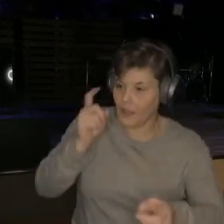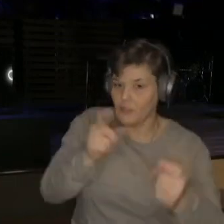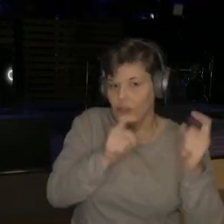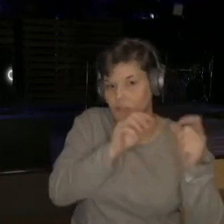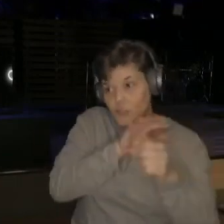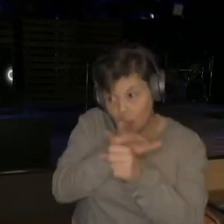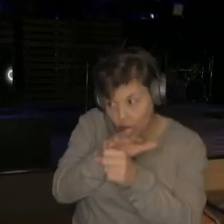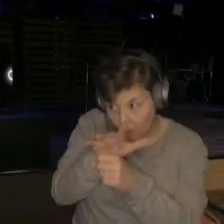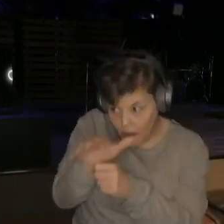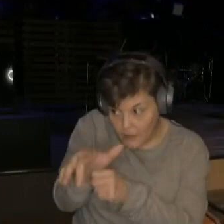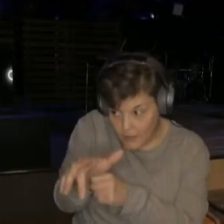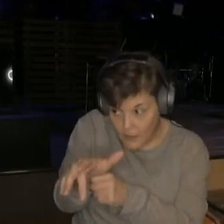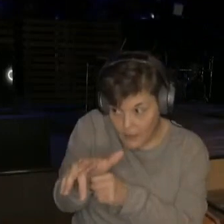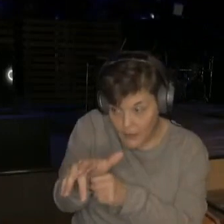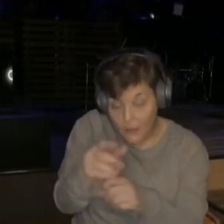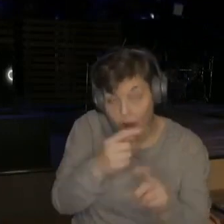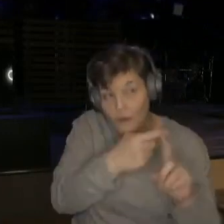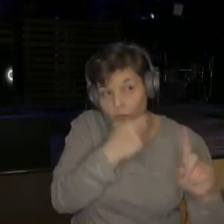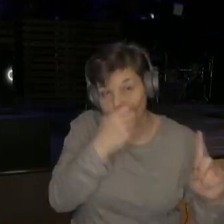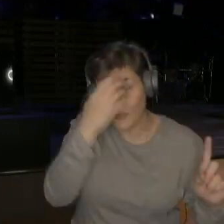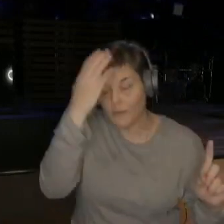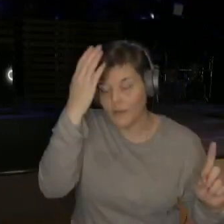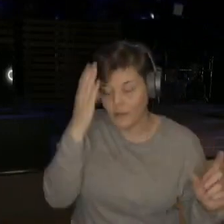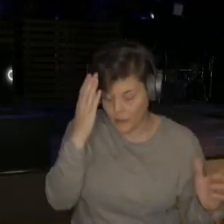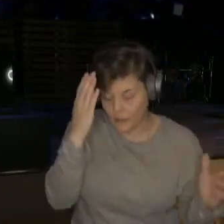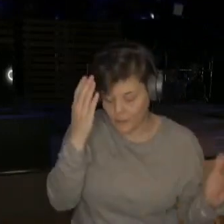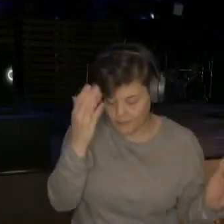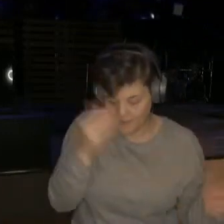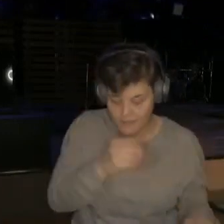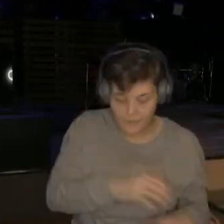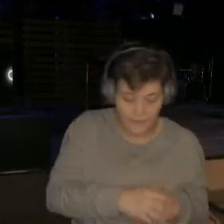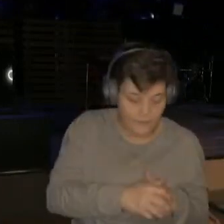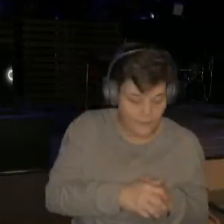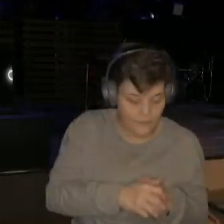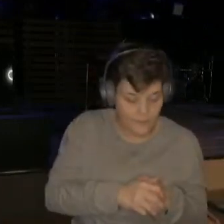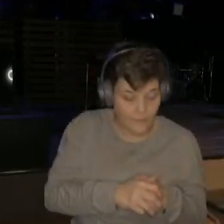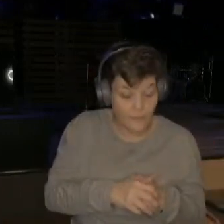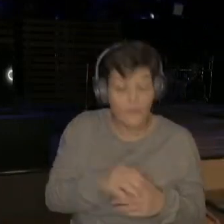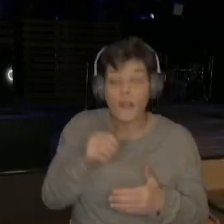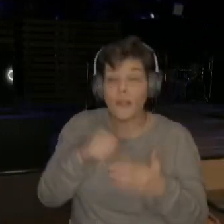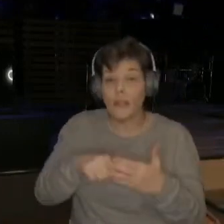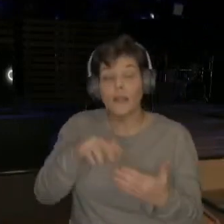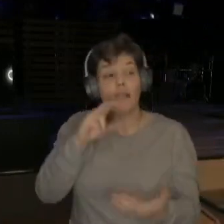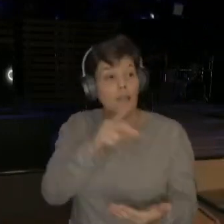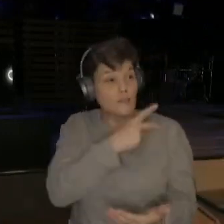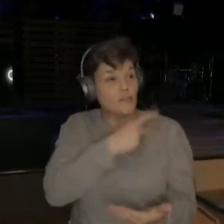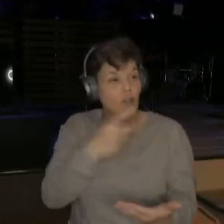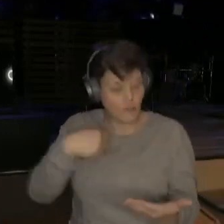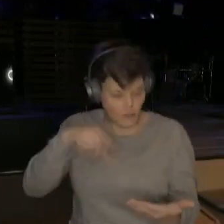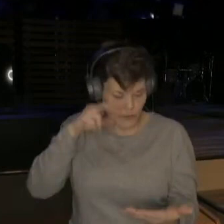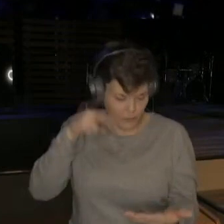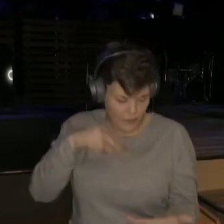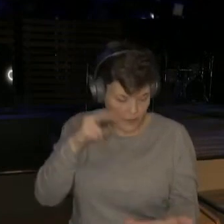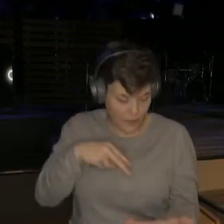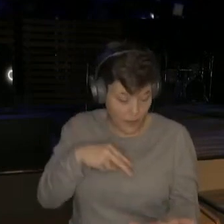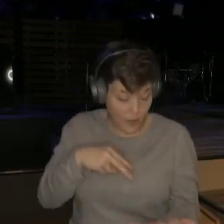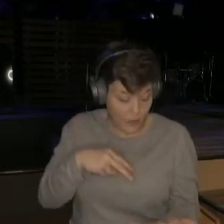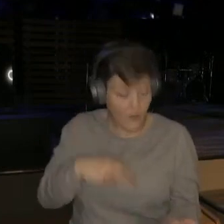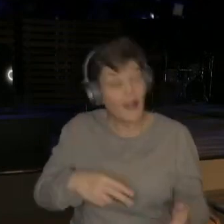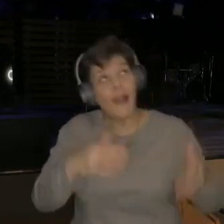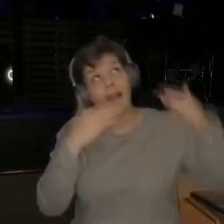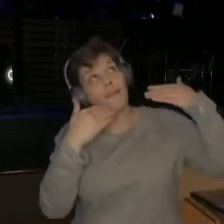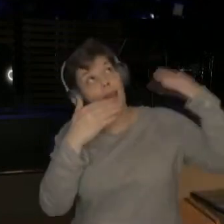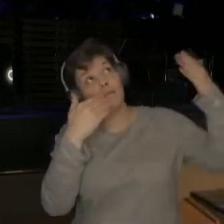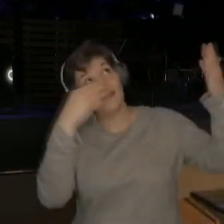God. We read over and over again in the Psalms, "Oh, give thanks to God of heaven, for